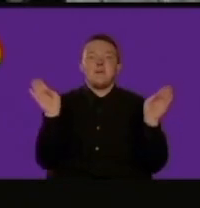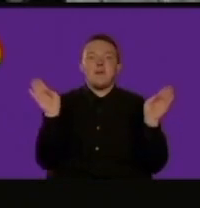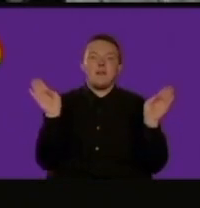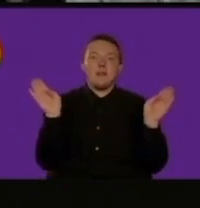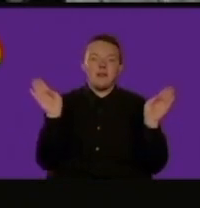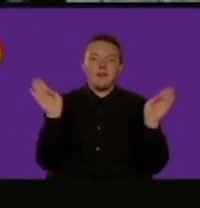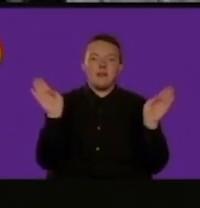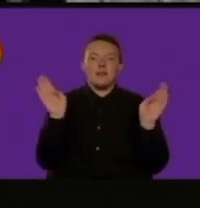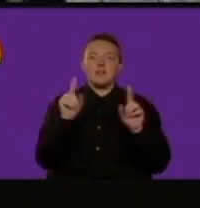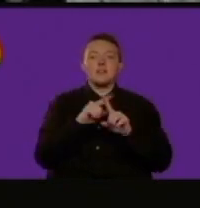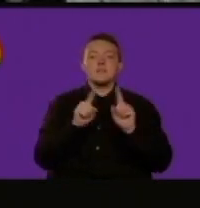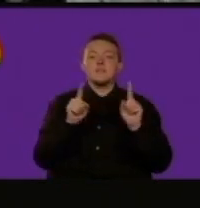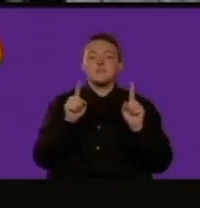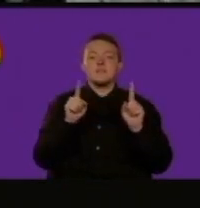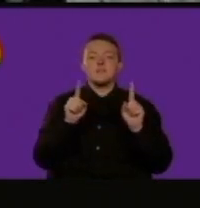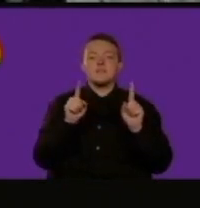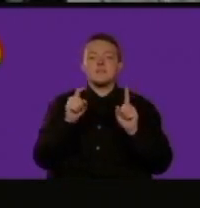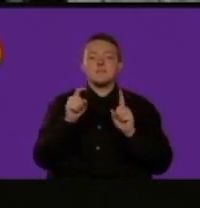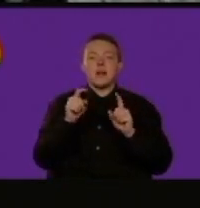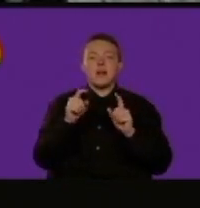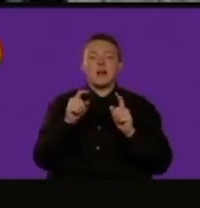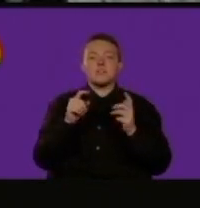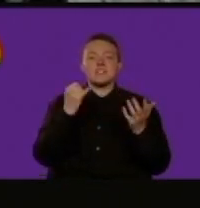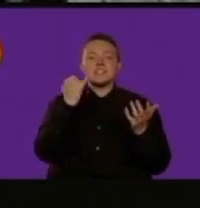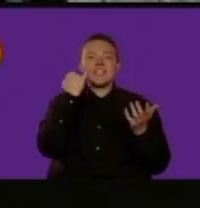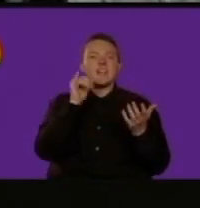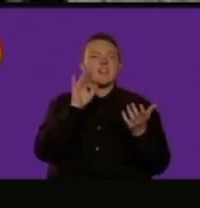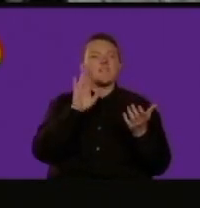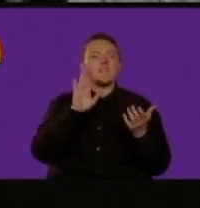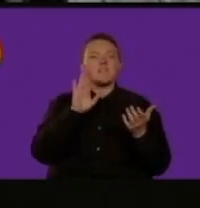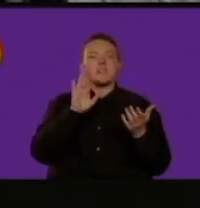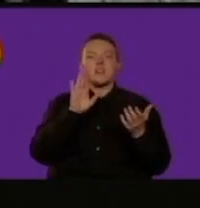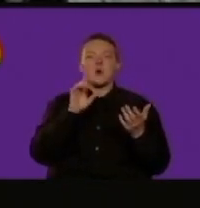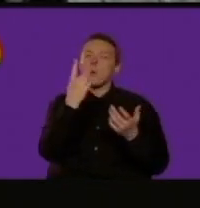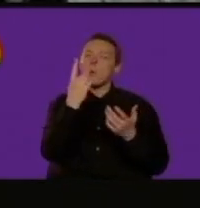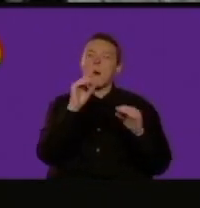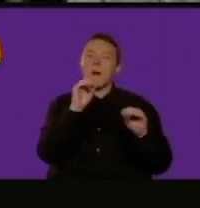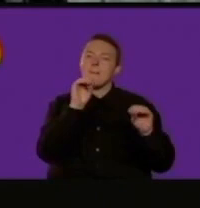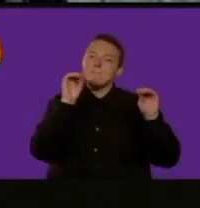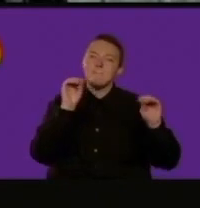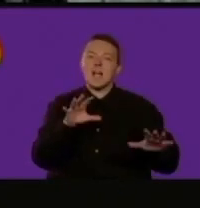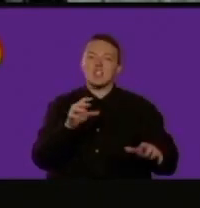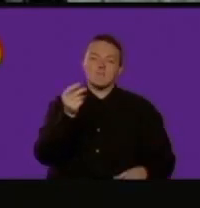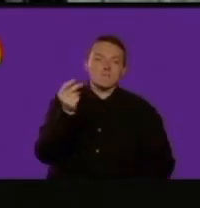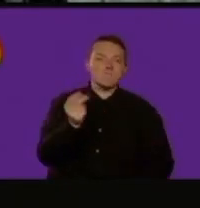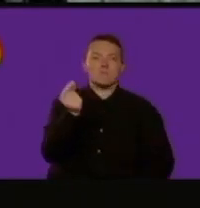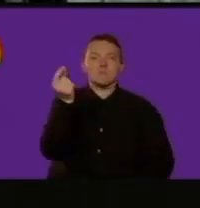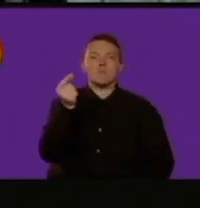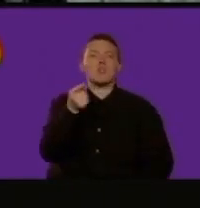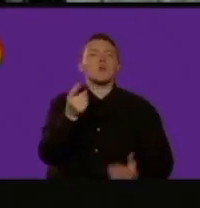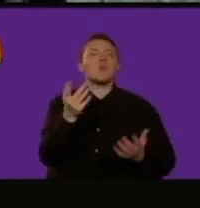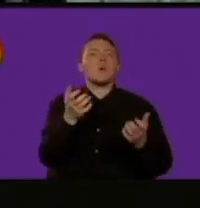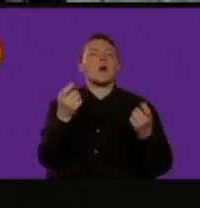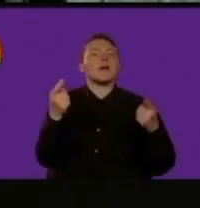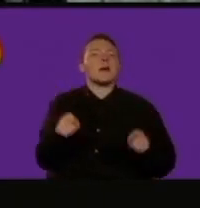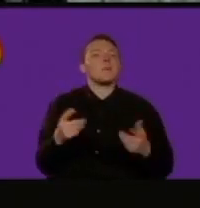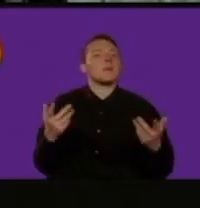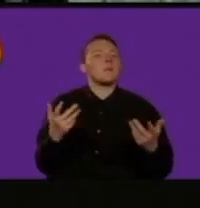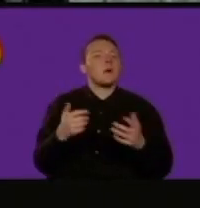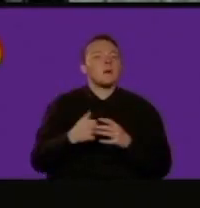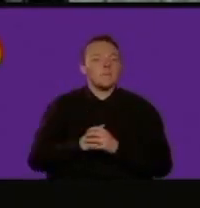about Simon paper or these theories that are not used in many curriculums of the